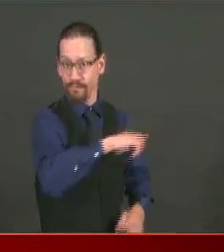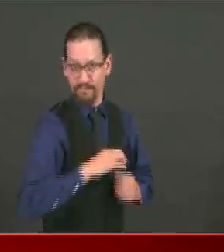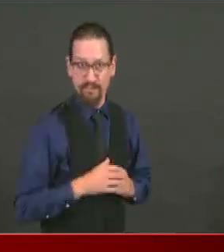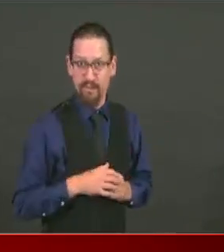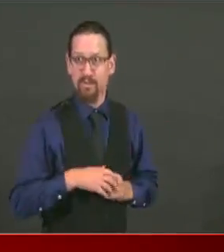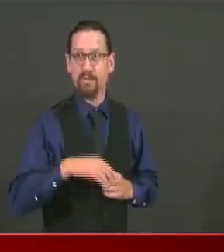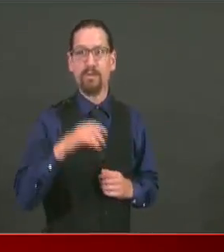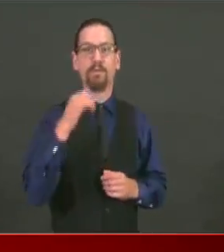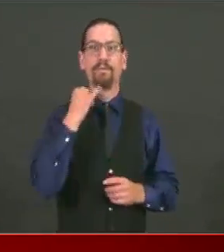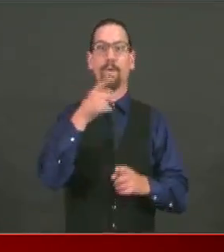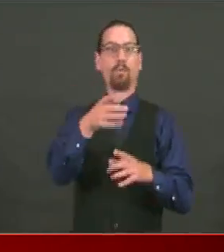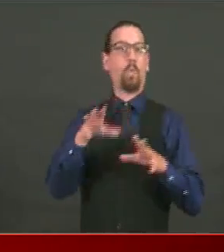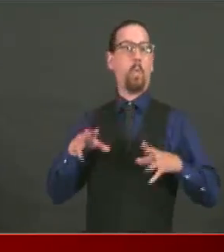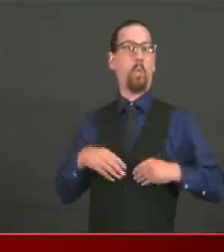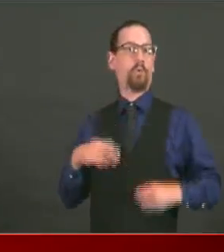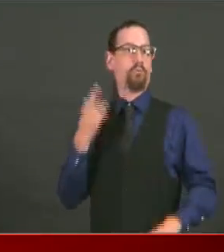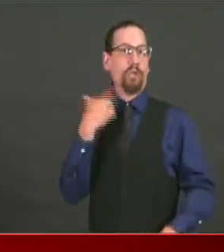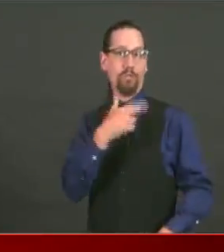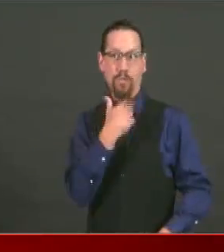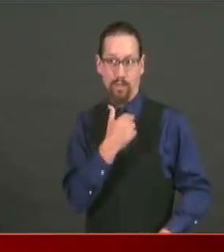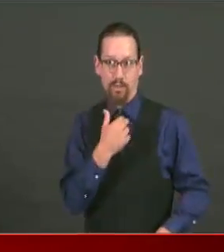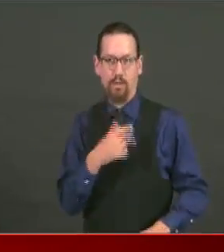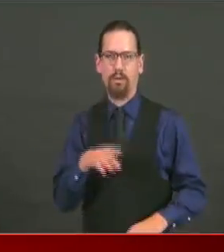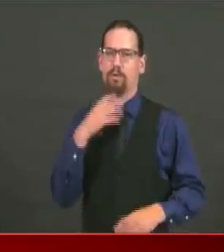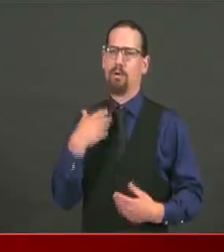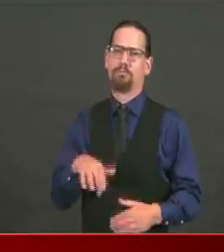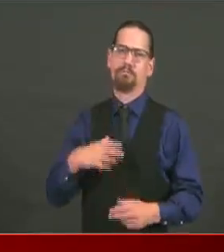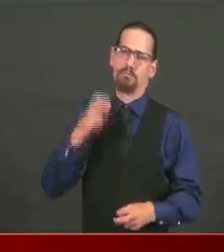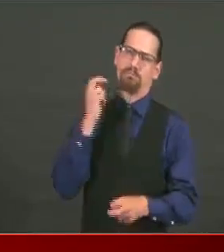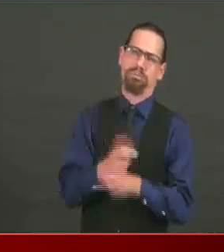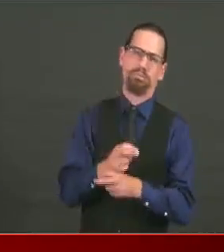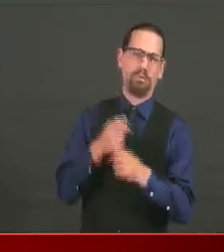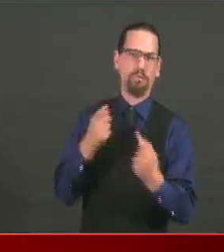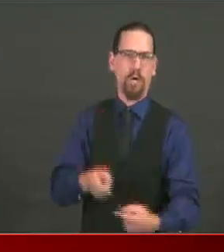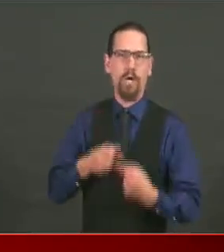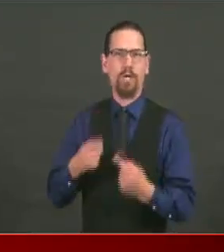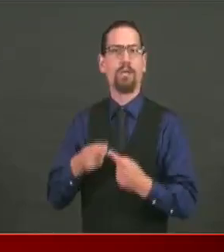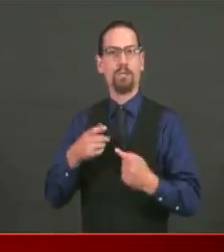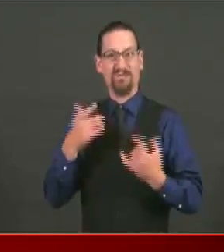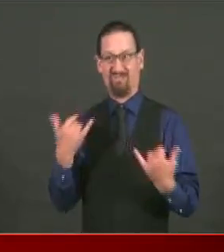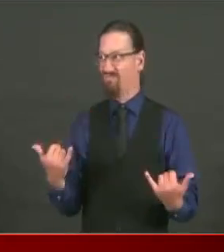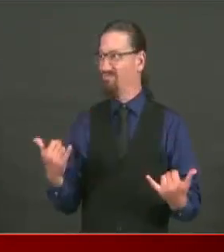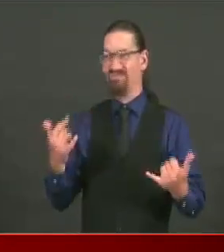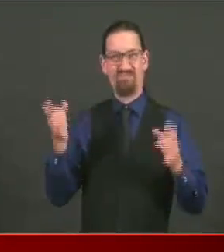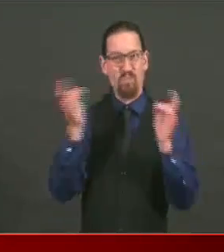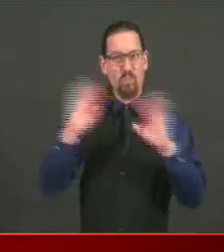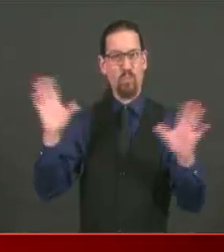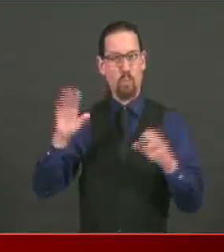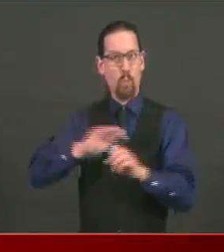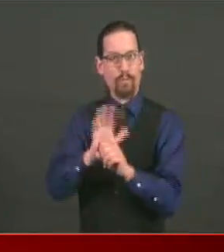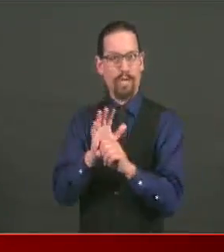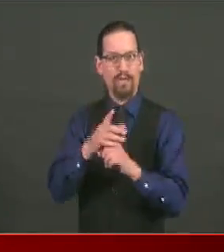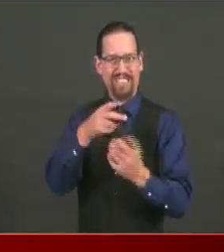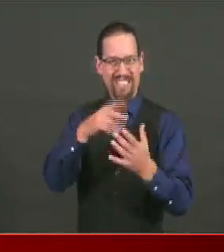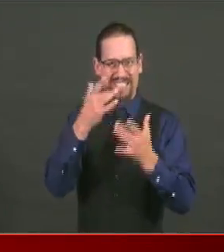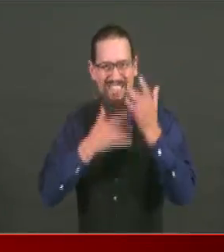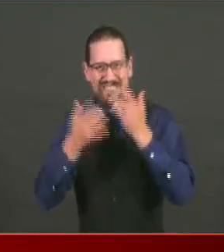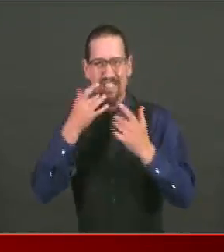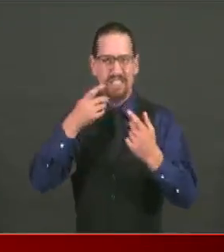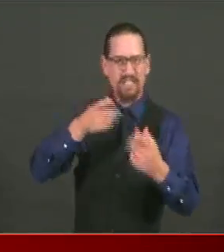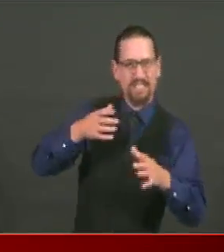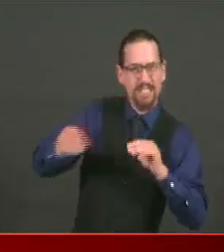it's lean margins and tough to keep the lights on. And during the crisis, it's that much harder. And if you're